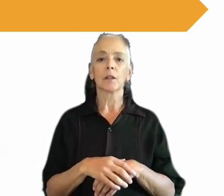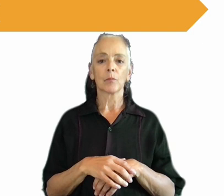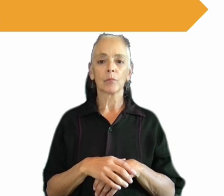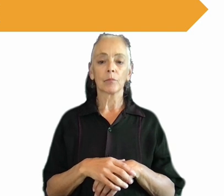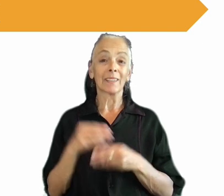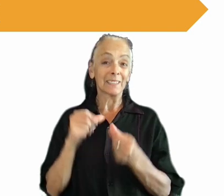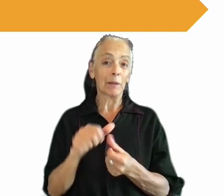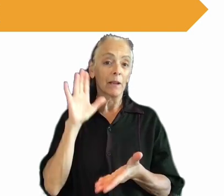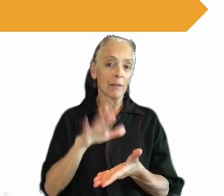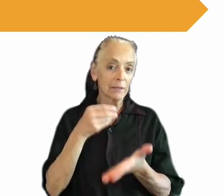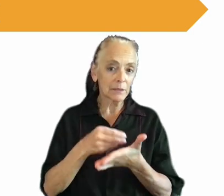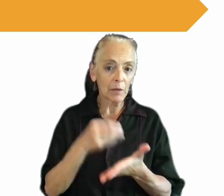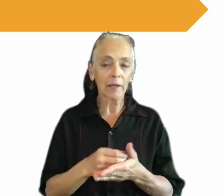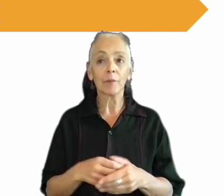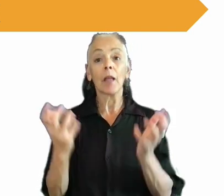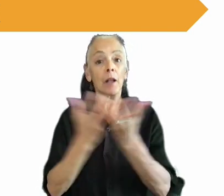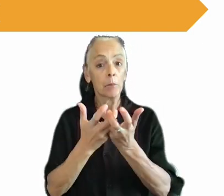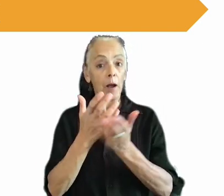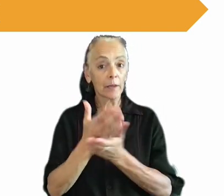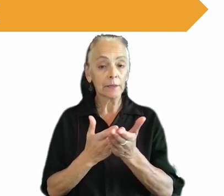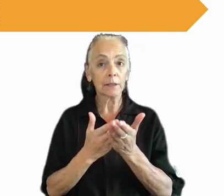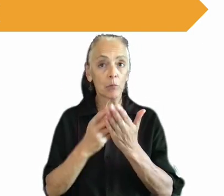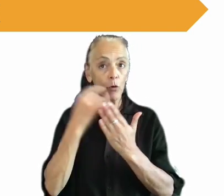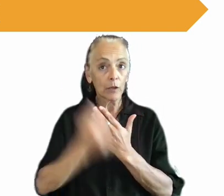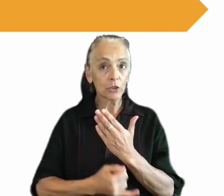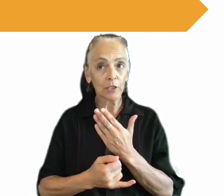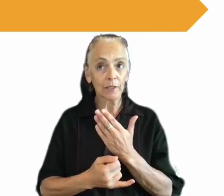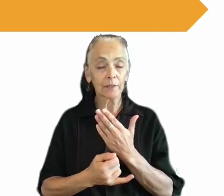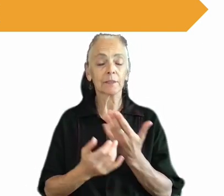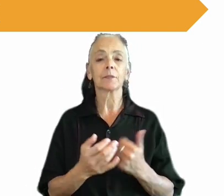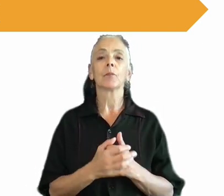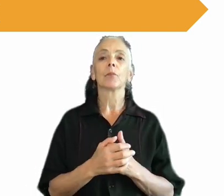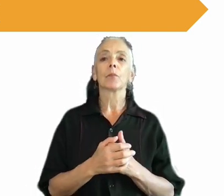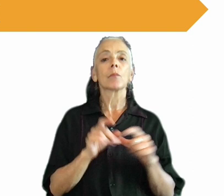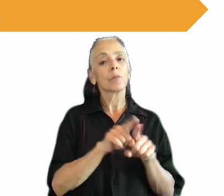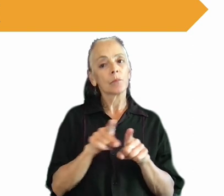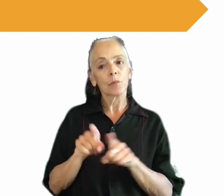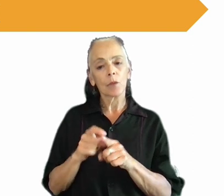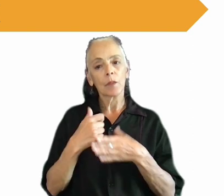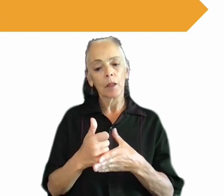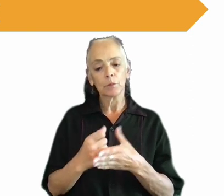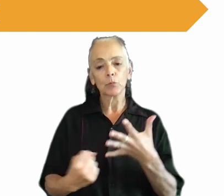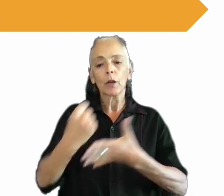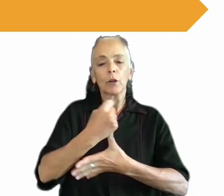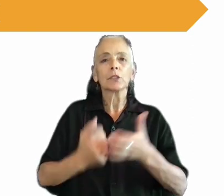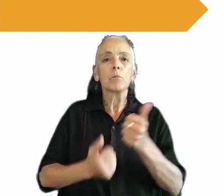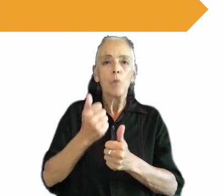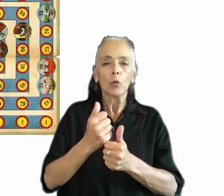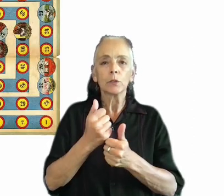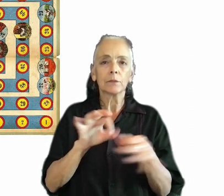less money combining projects so that you're killing two birds with one stone it also helps us prioritize the most impactful